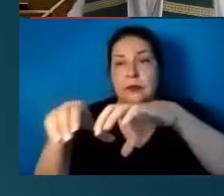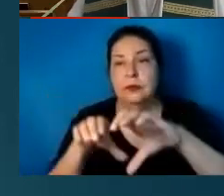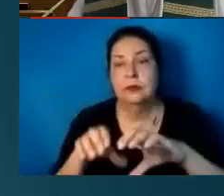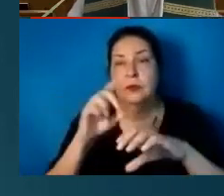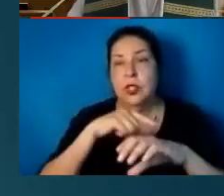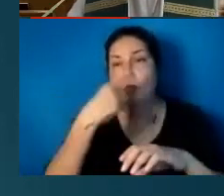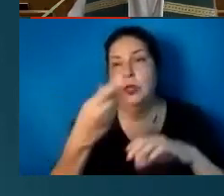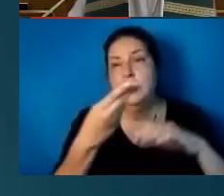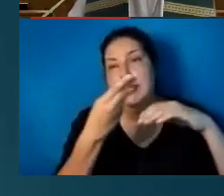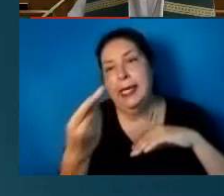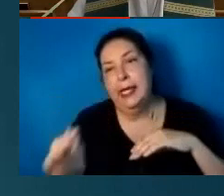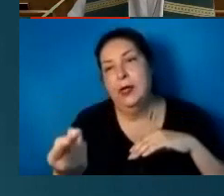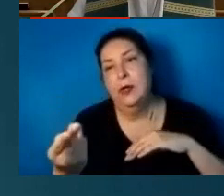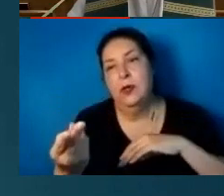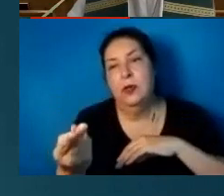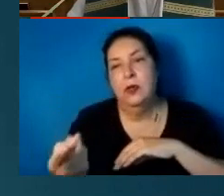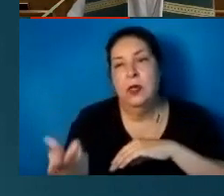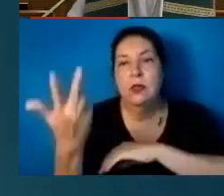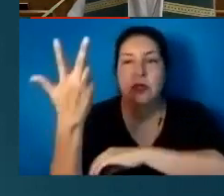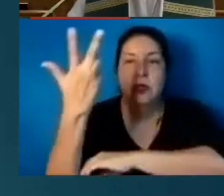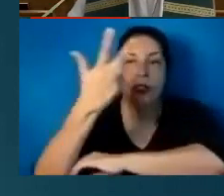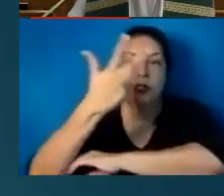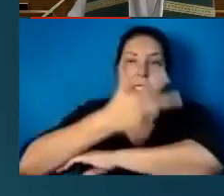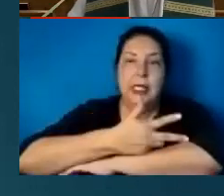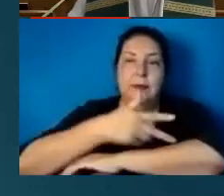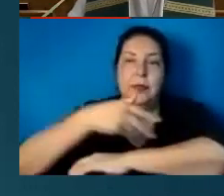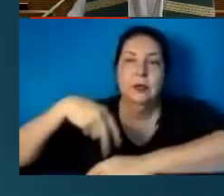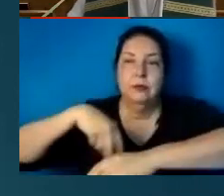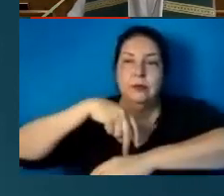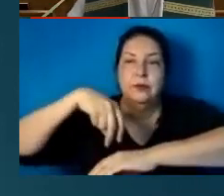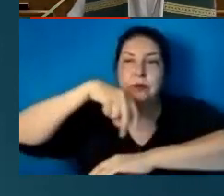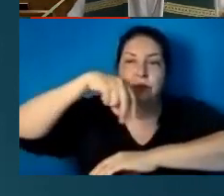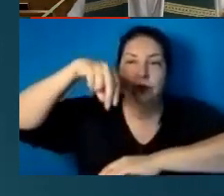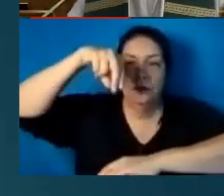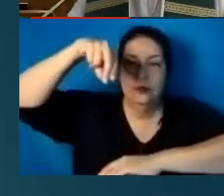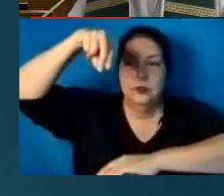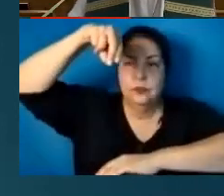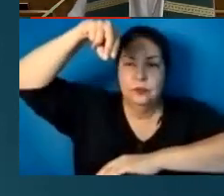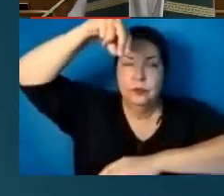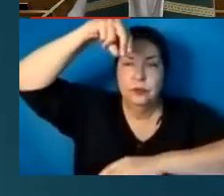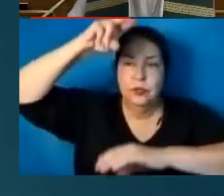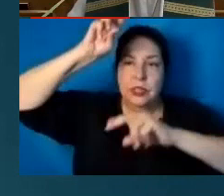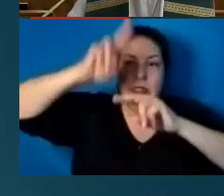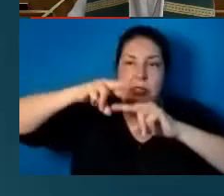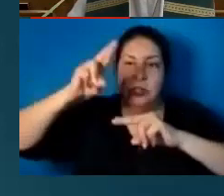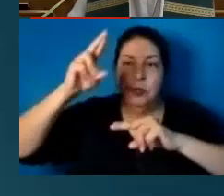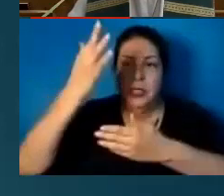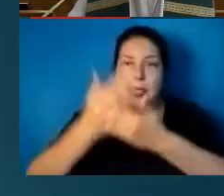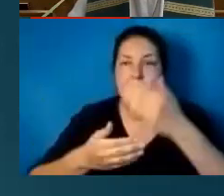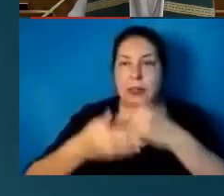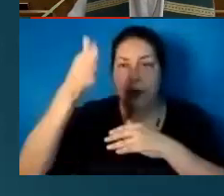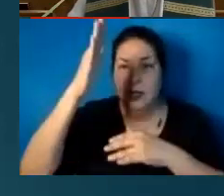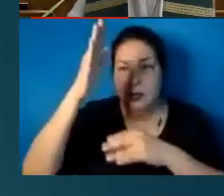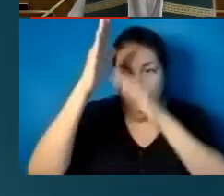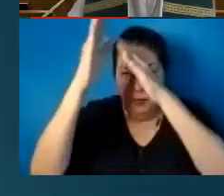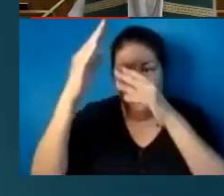descended into hell. The third day he arose again from the dead. He ascended into heaven and sits at the right hand of God the